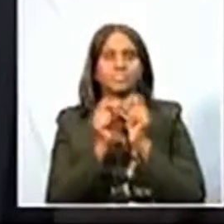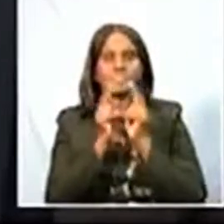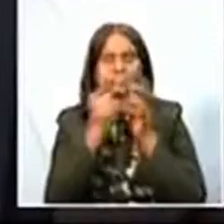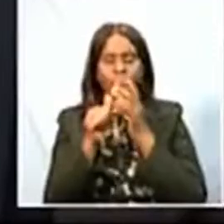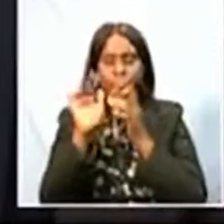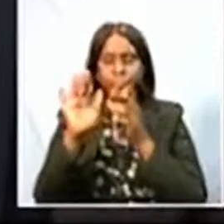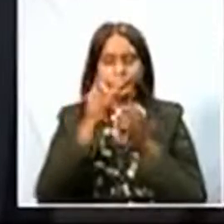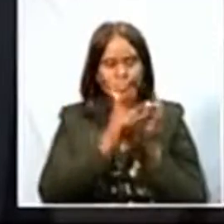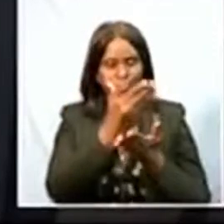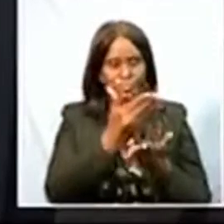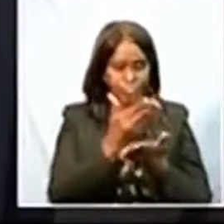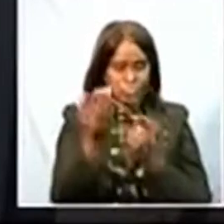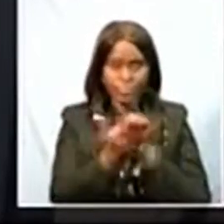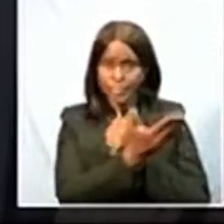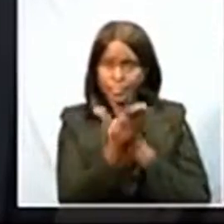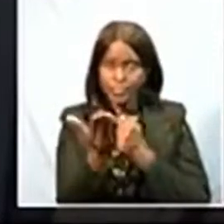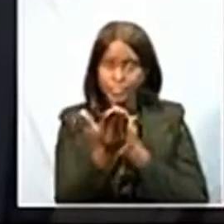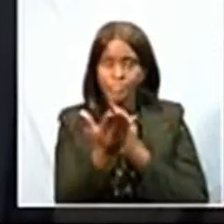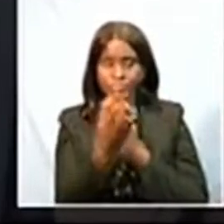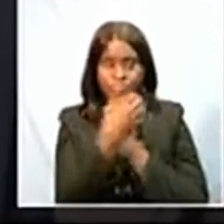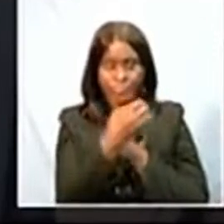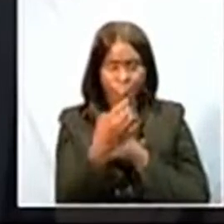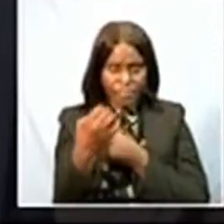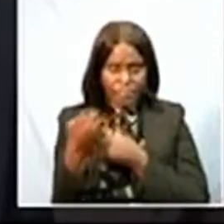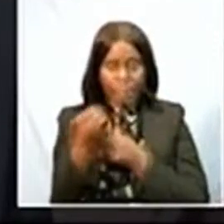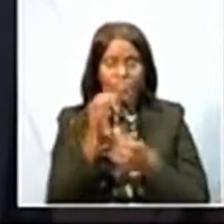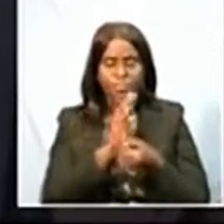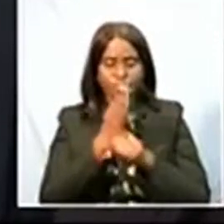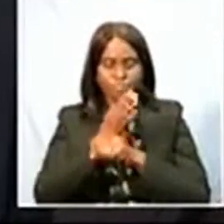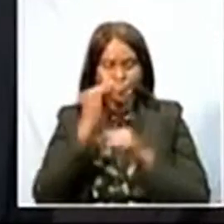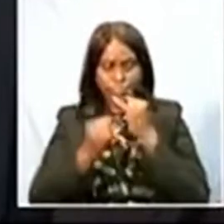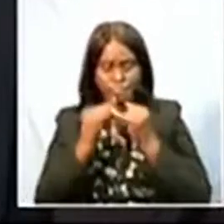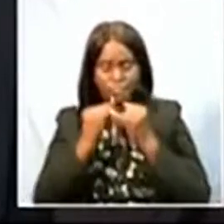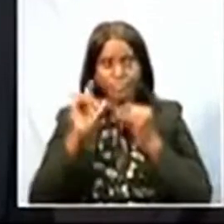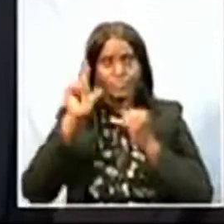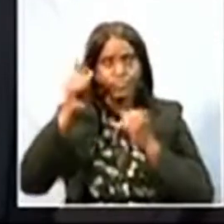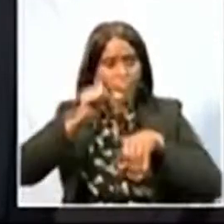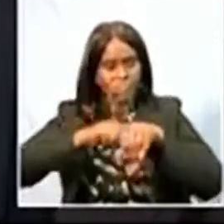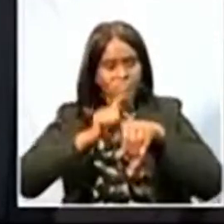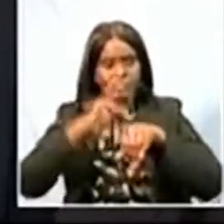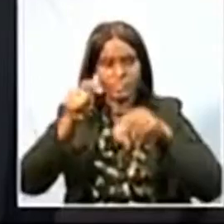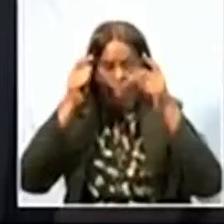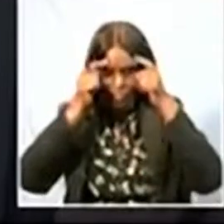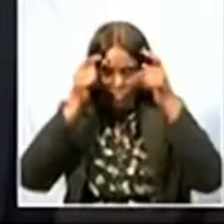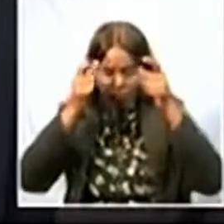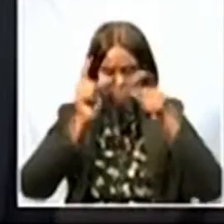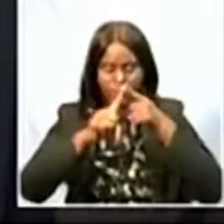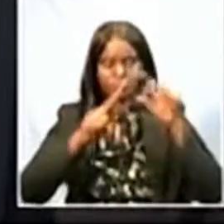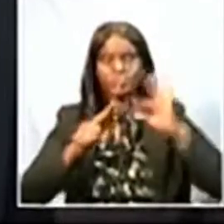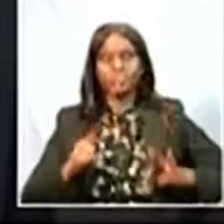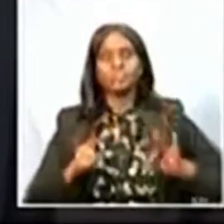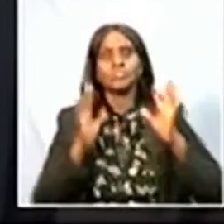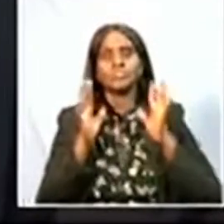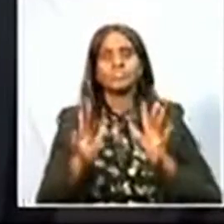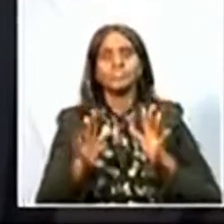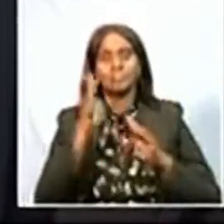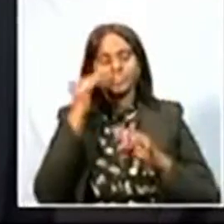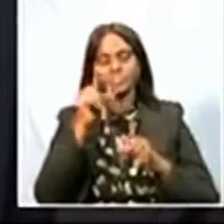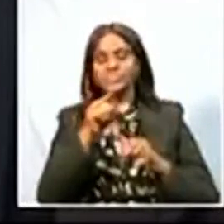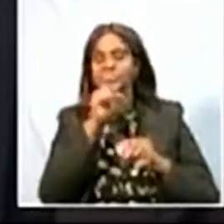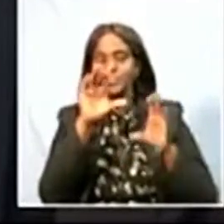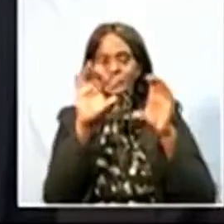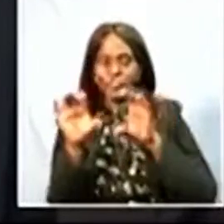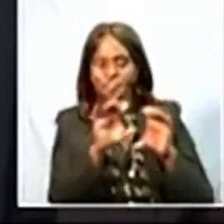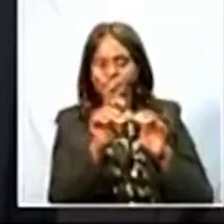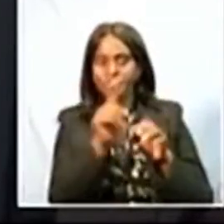you procure this equipment, then at a later stage you hand over to the beneficiaries? Why didn't you do